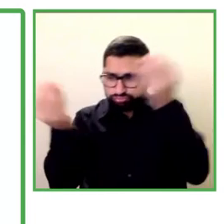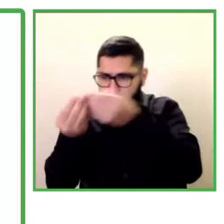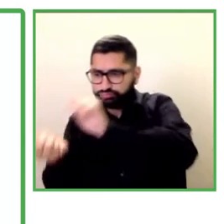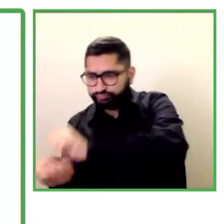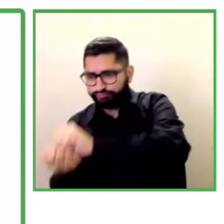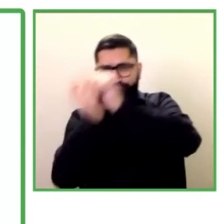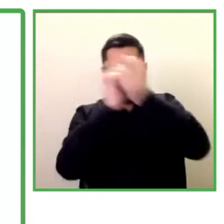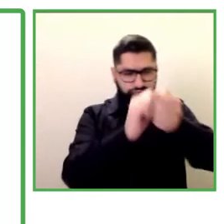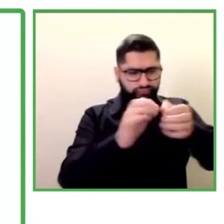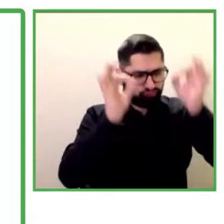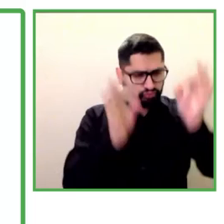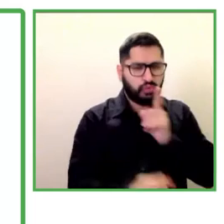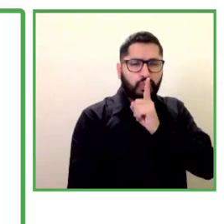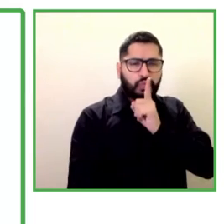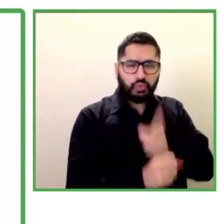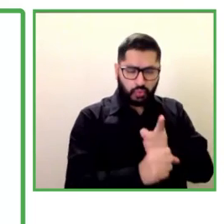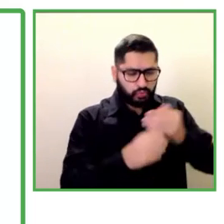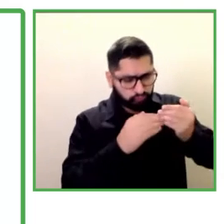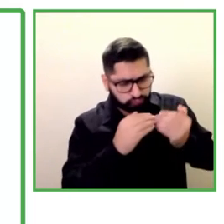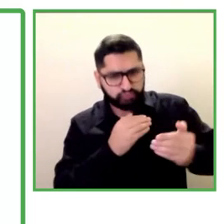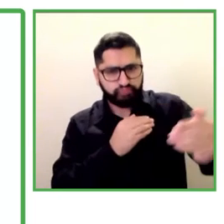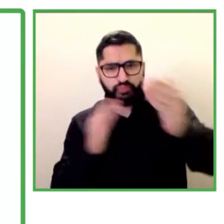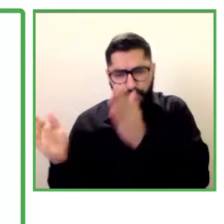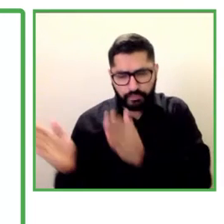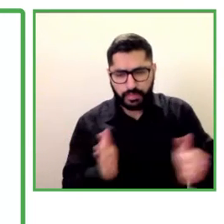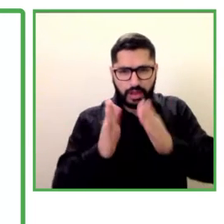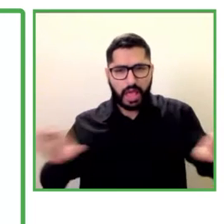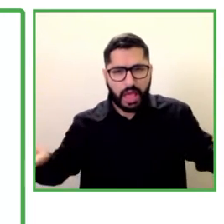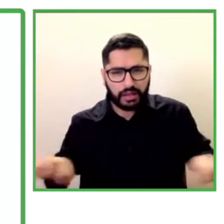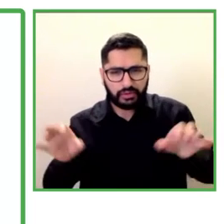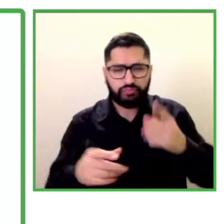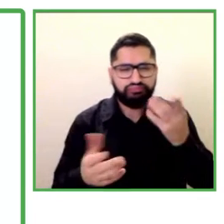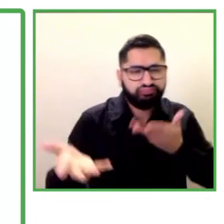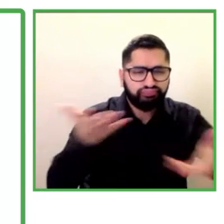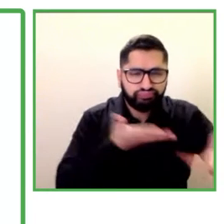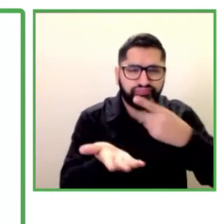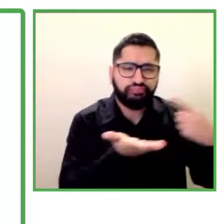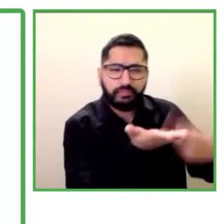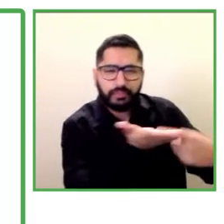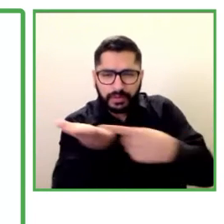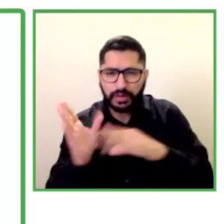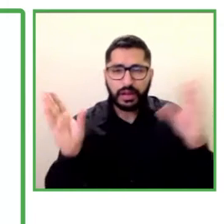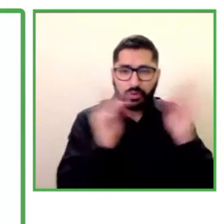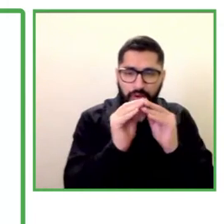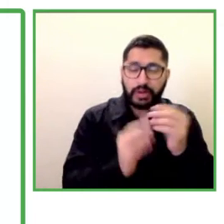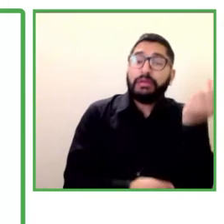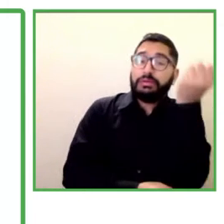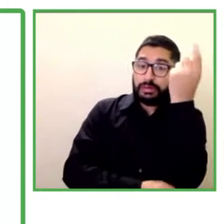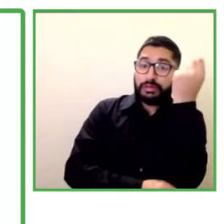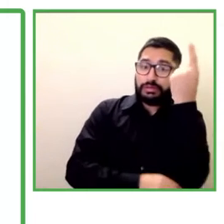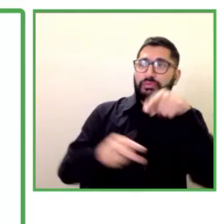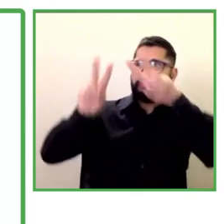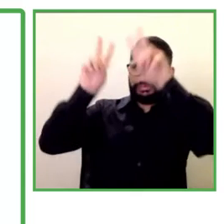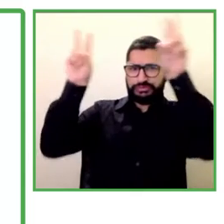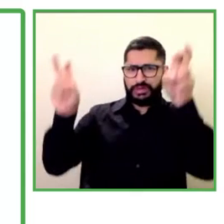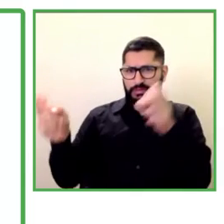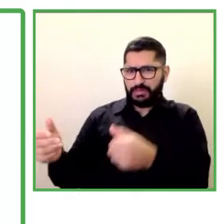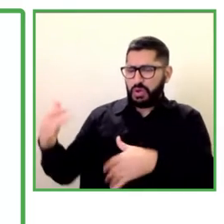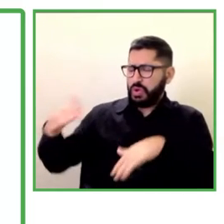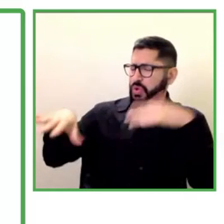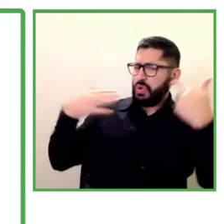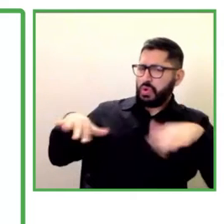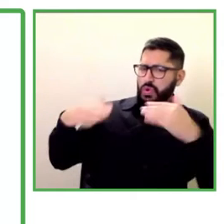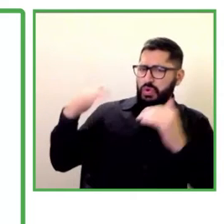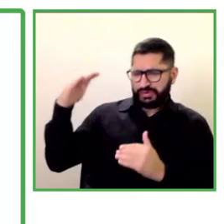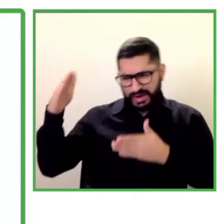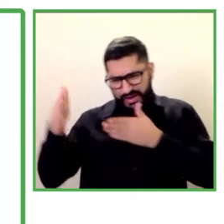most common conversation, discussion that we have in the network about understanding that there are challenges where the